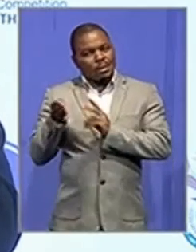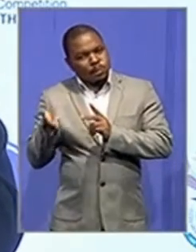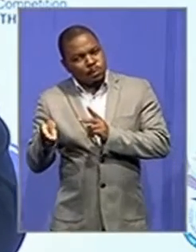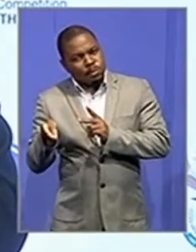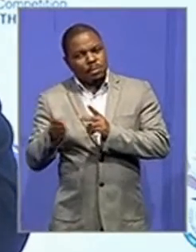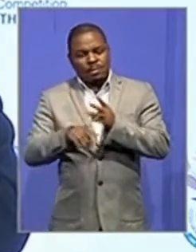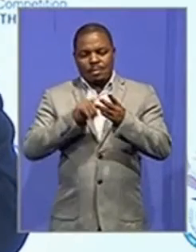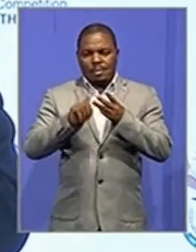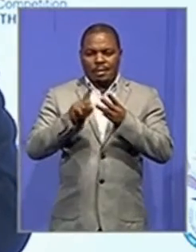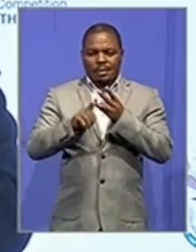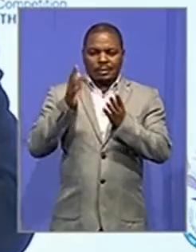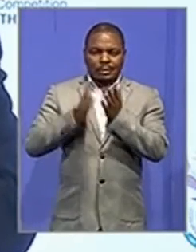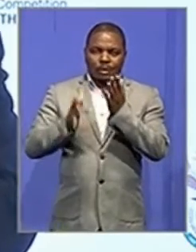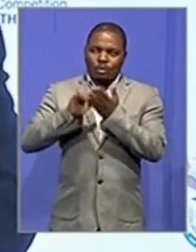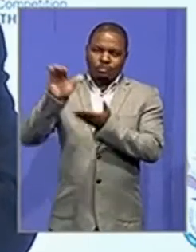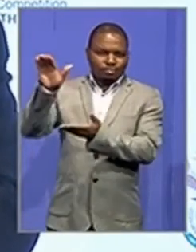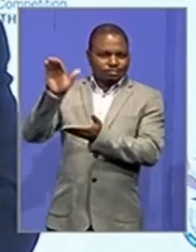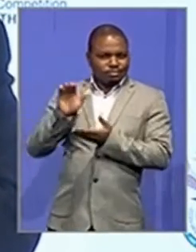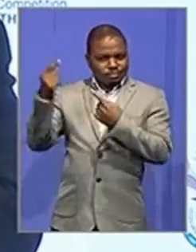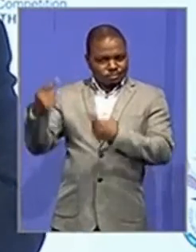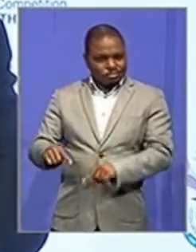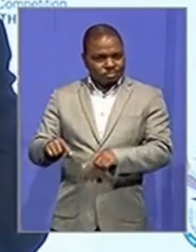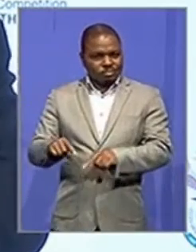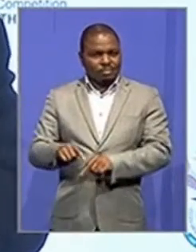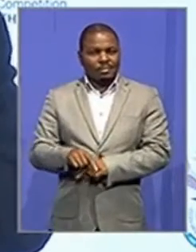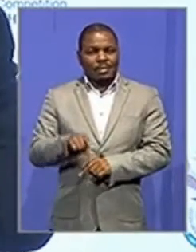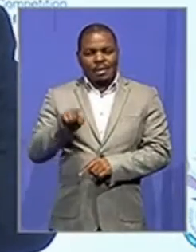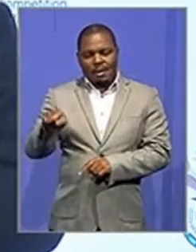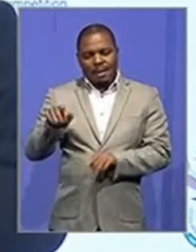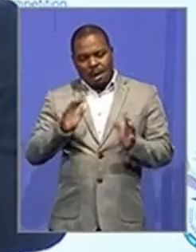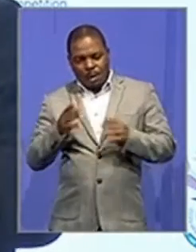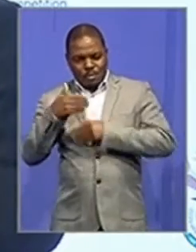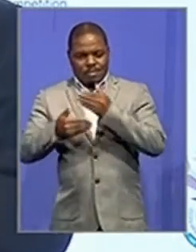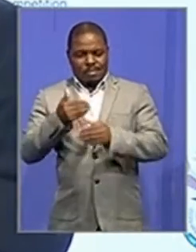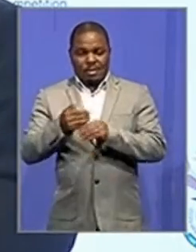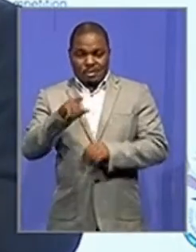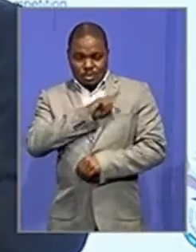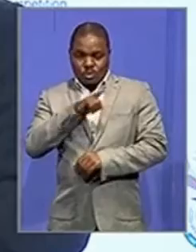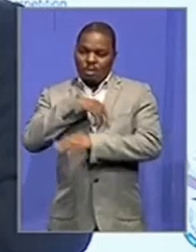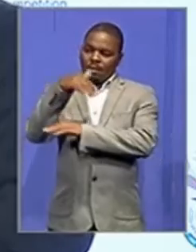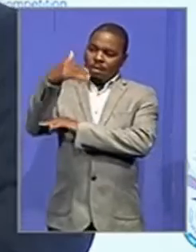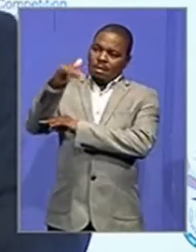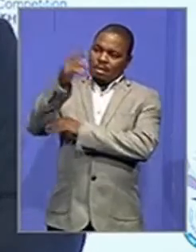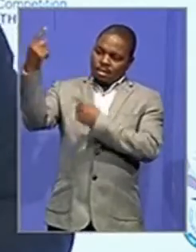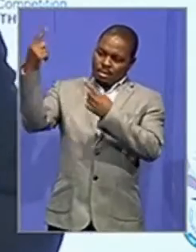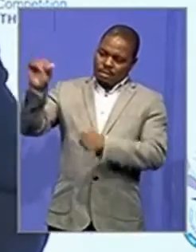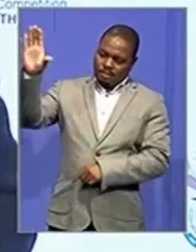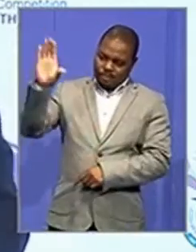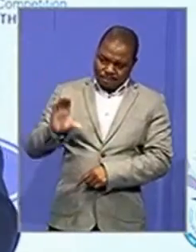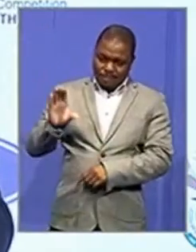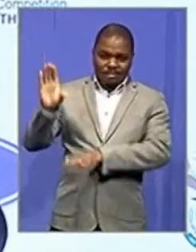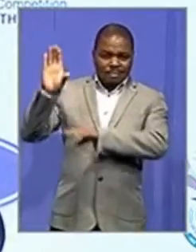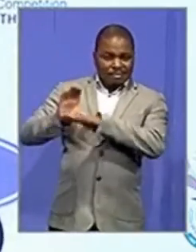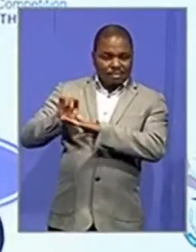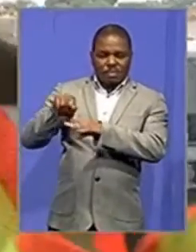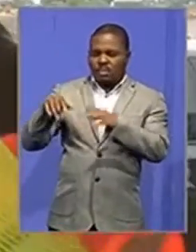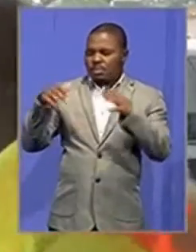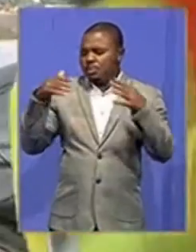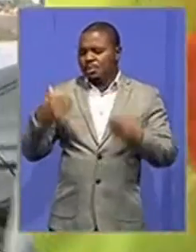brings in technology and know-how. And that is why foreign direct investment is valuable and